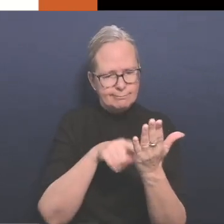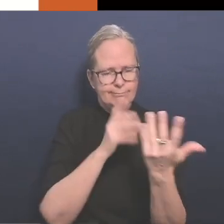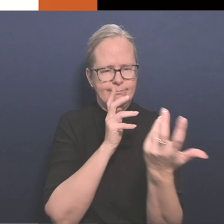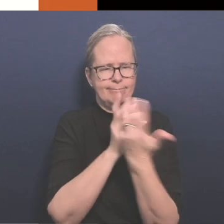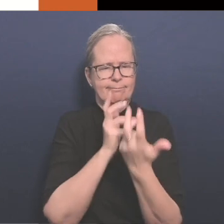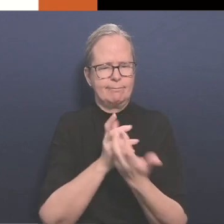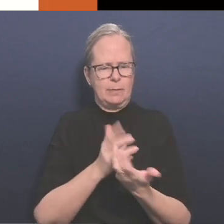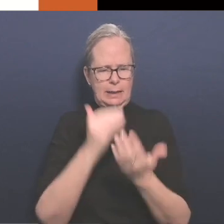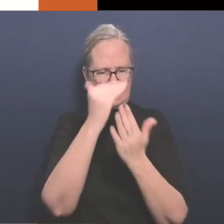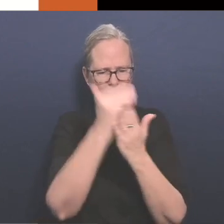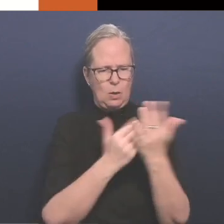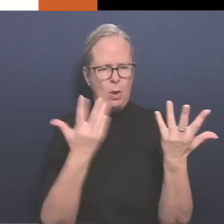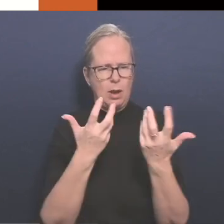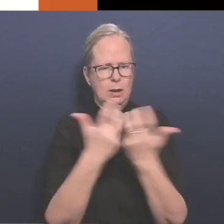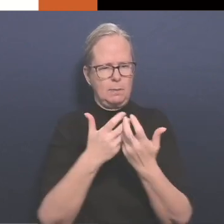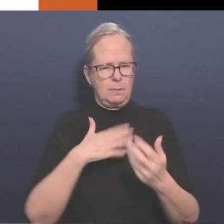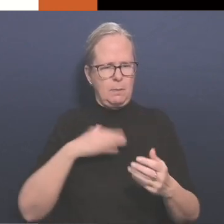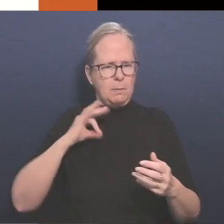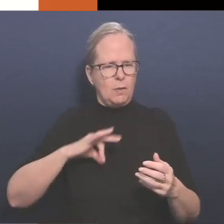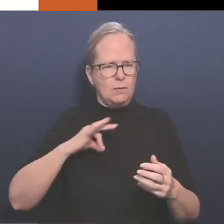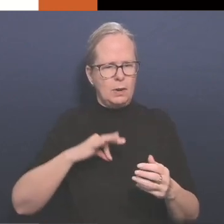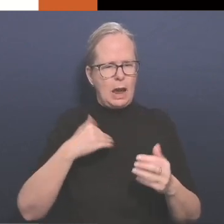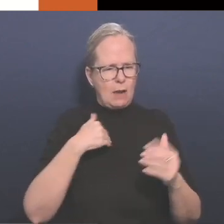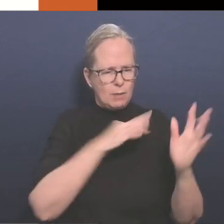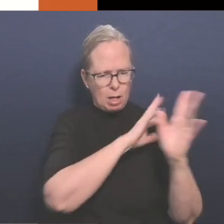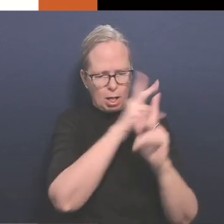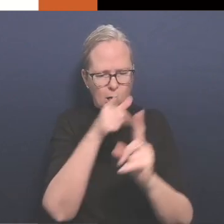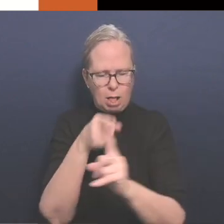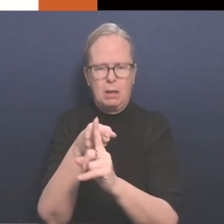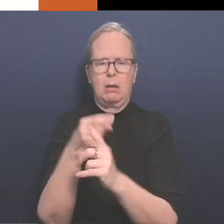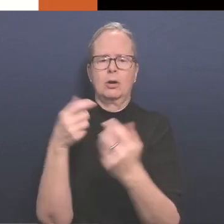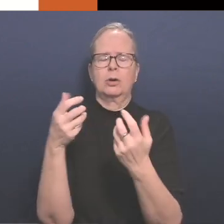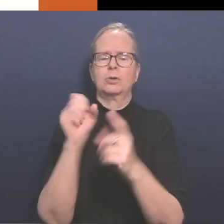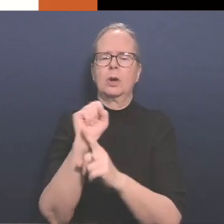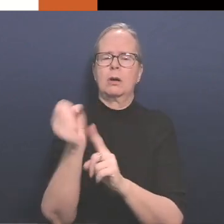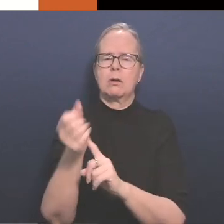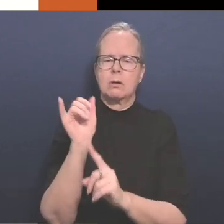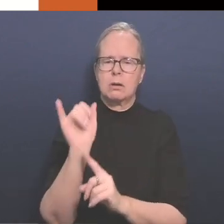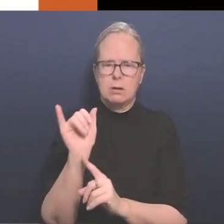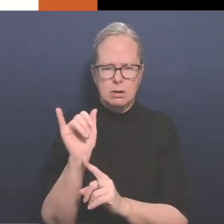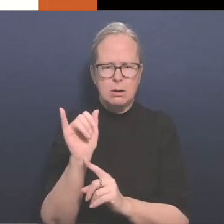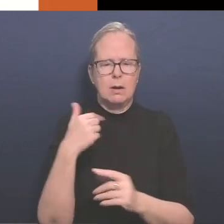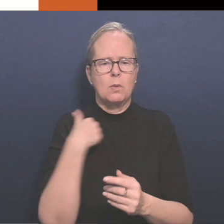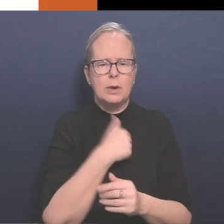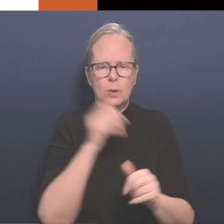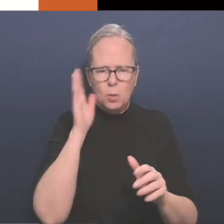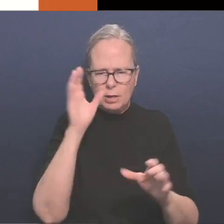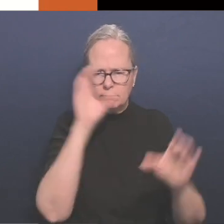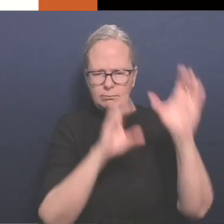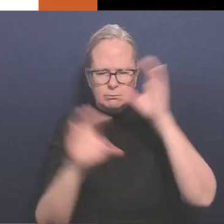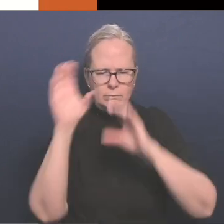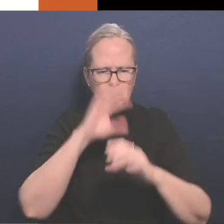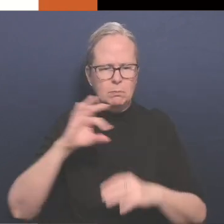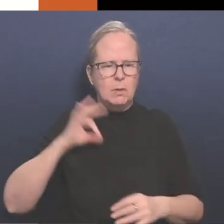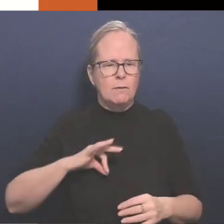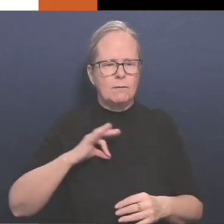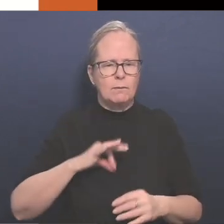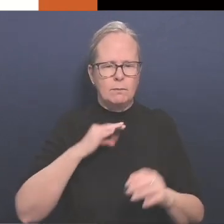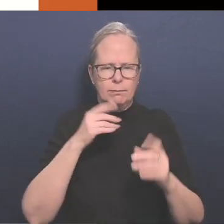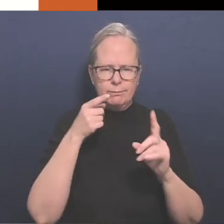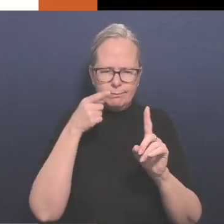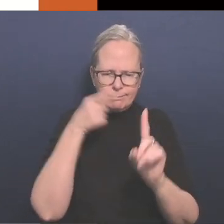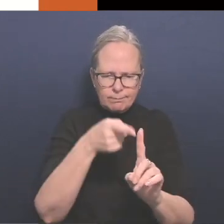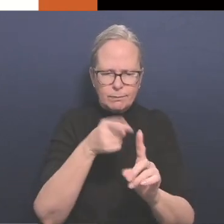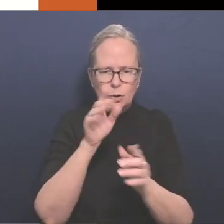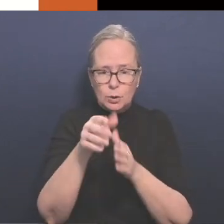to be doing this by using a persona, Aisha, who lives in Ontario. She's married. She's a mother of 2 young children, one